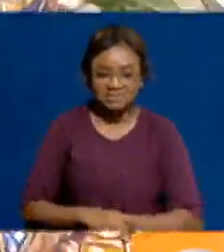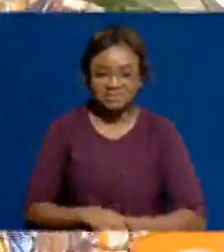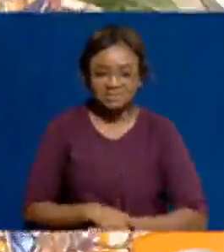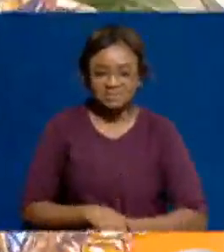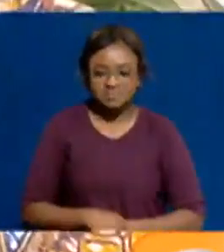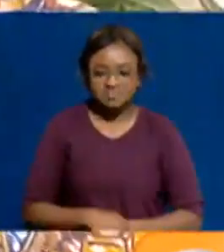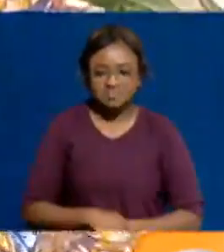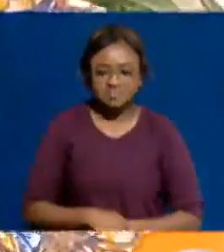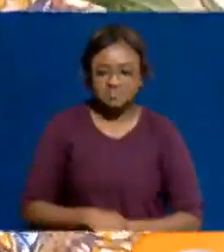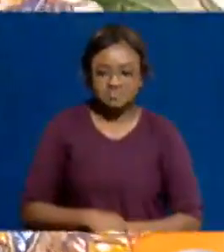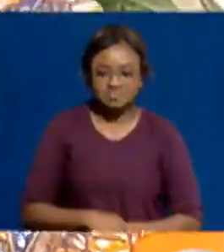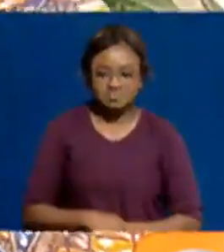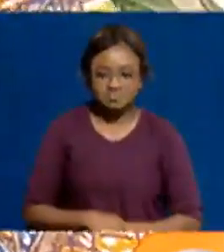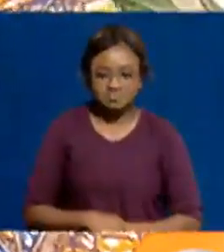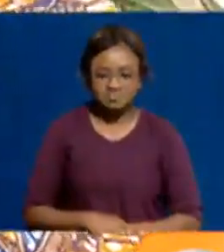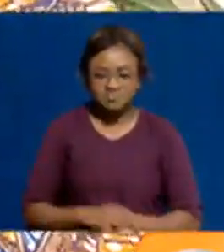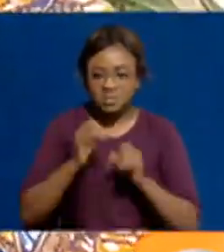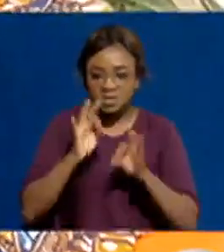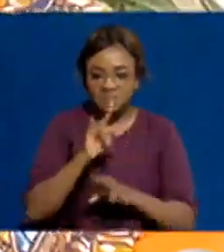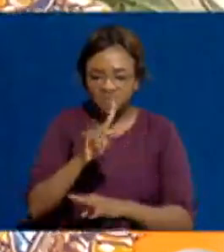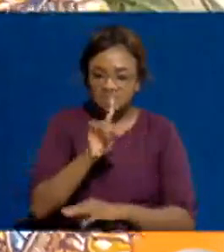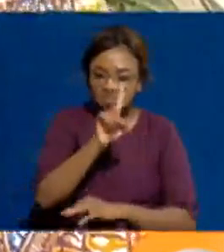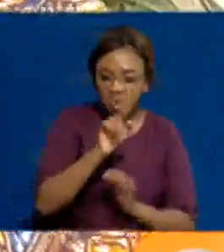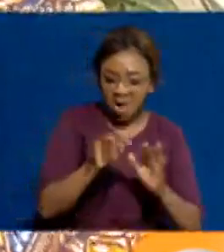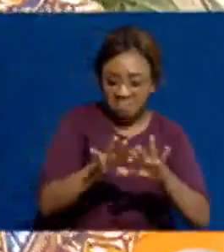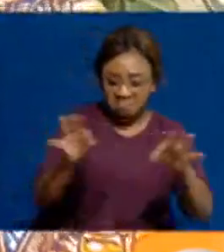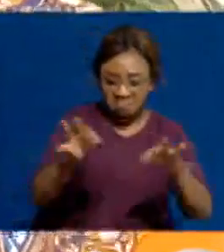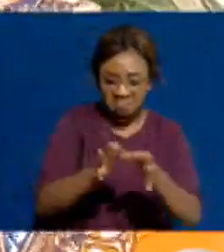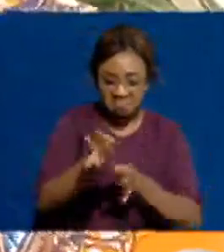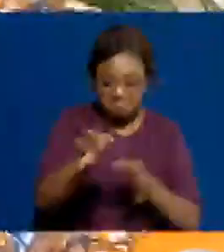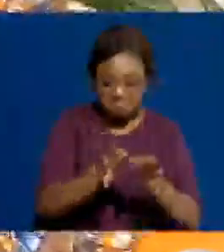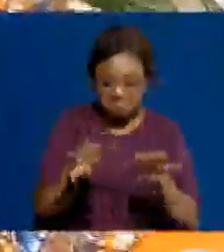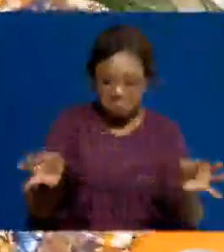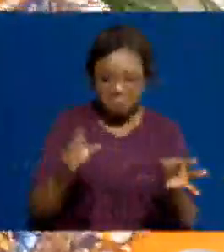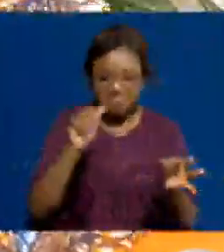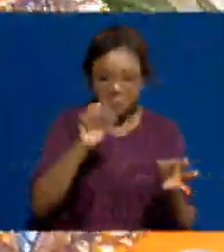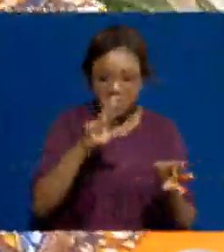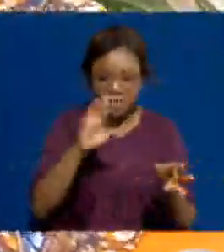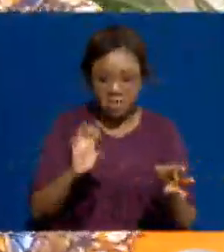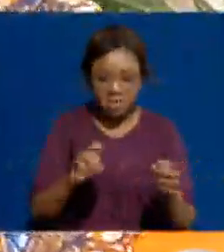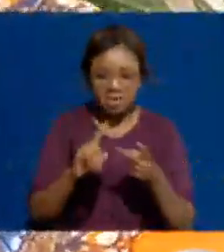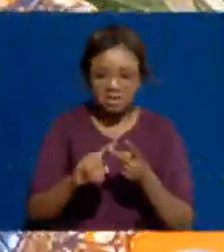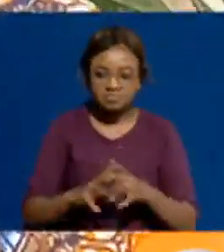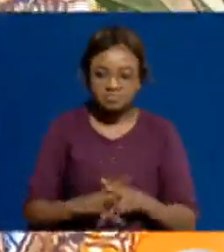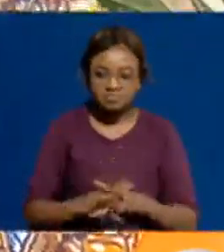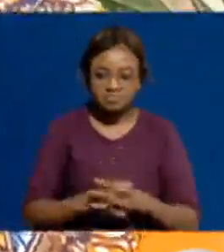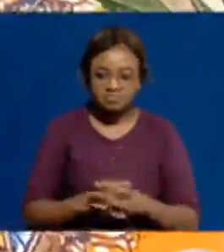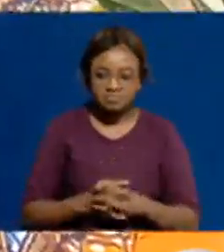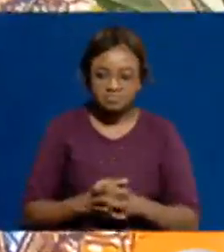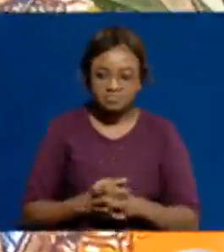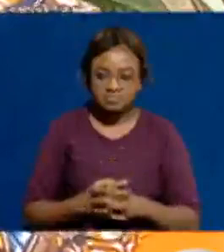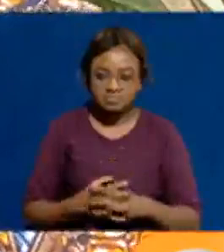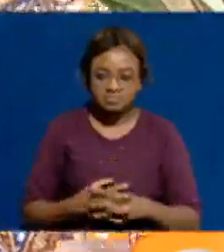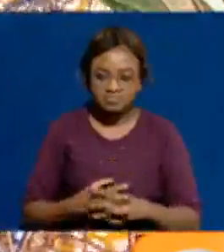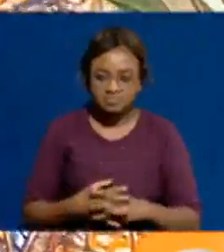Whether it's an acre or 100 acres, in a row of five, you detassel four to be